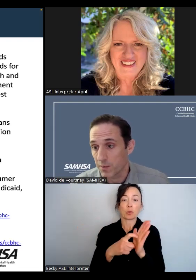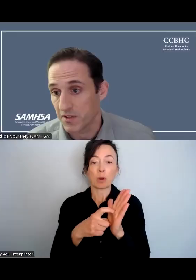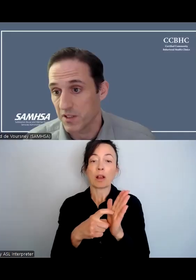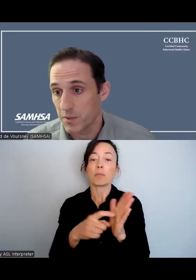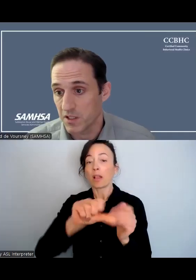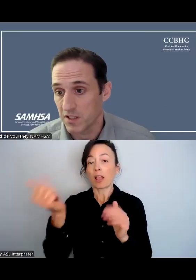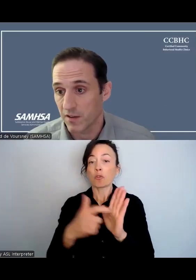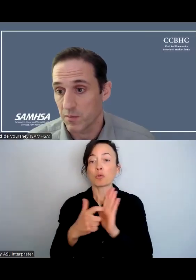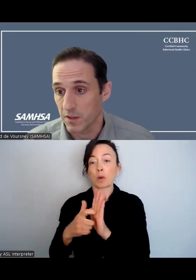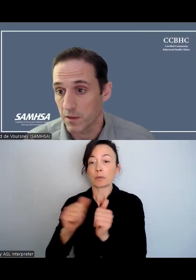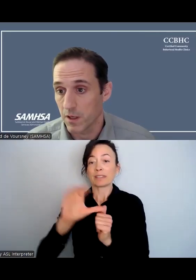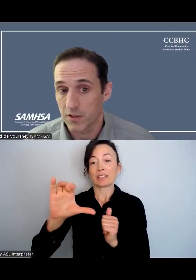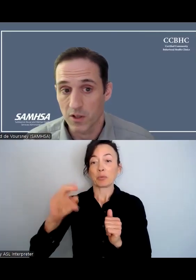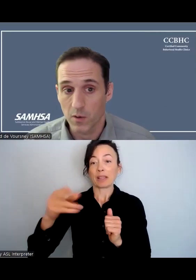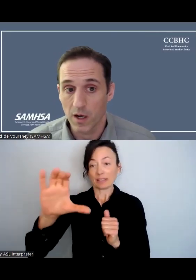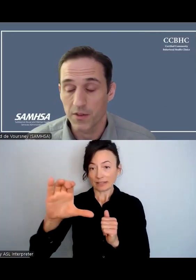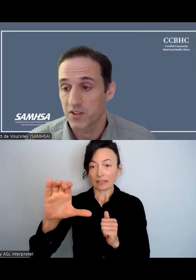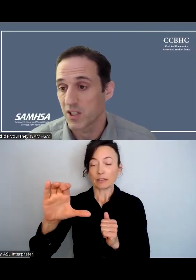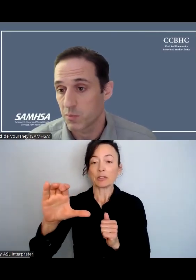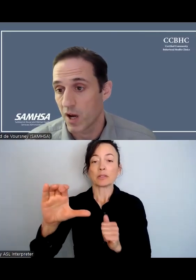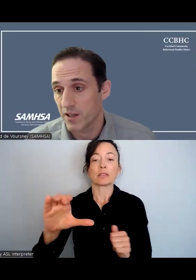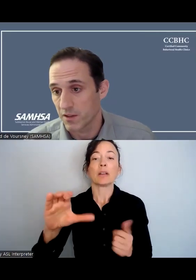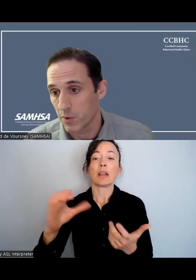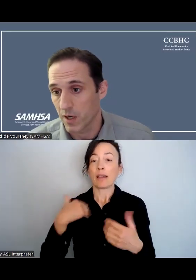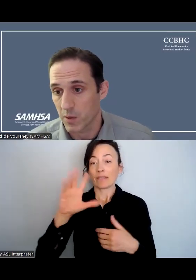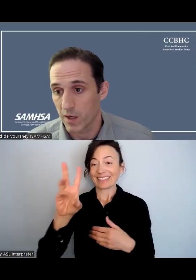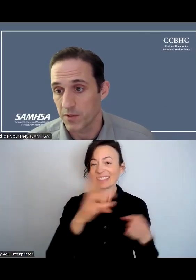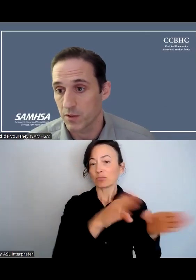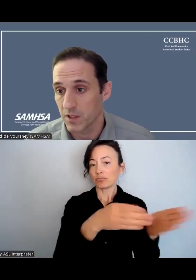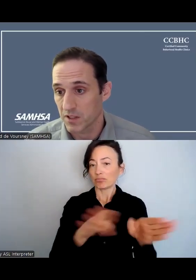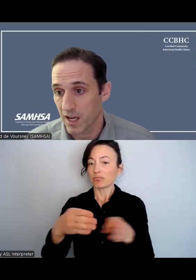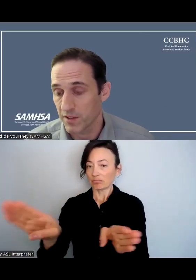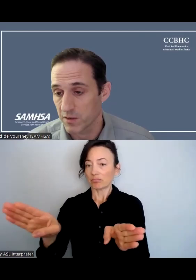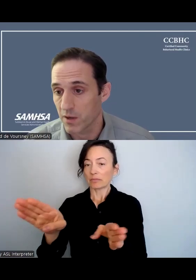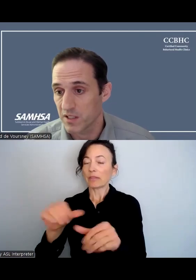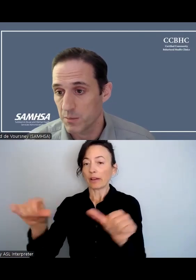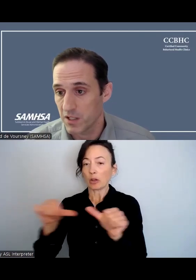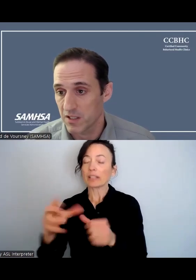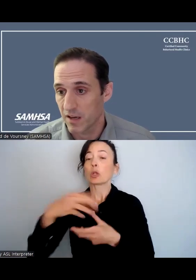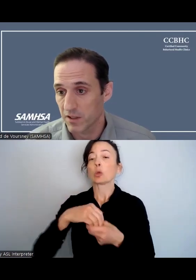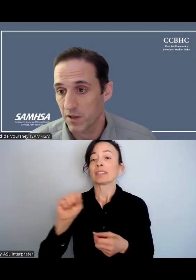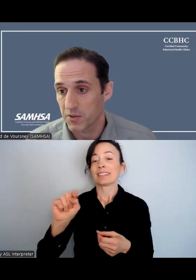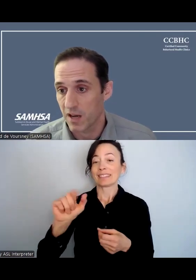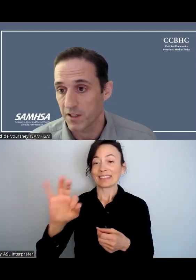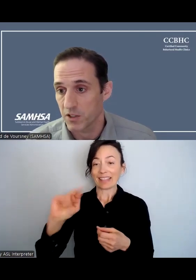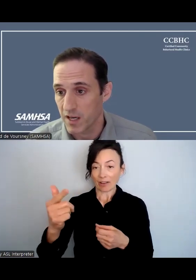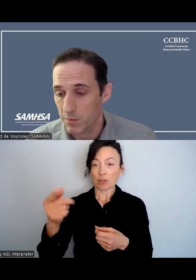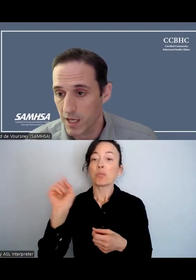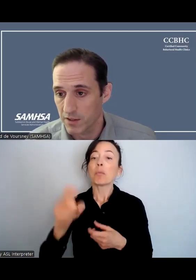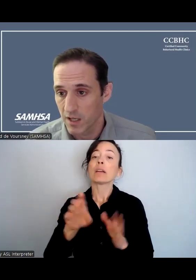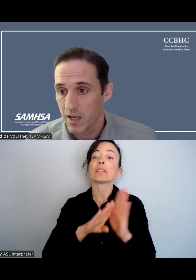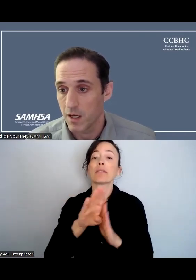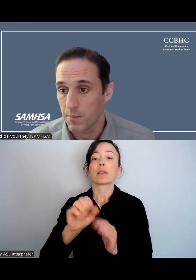other requirements that CCBHCs have to meet. So there's 6 broad areas of program requirements, including staffing. So all CCBHCs have to develop staffing and